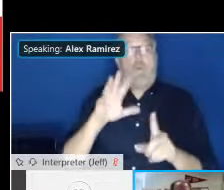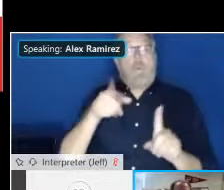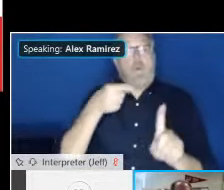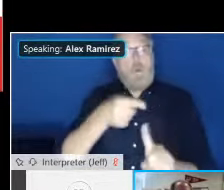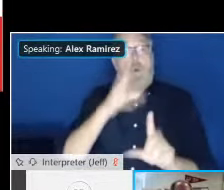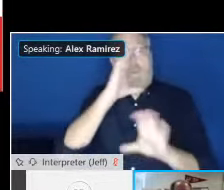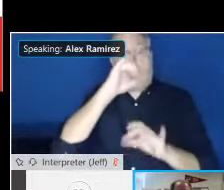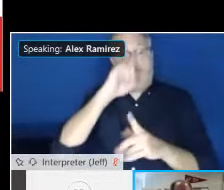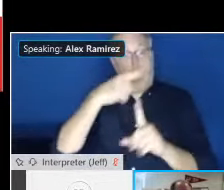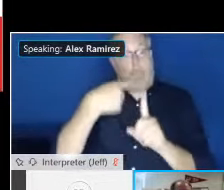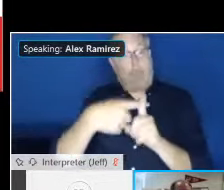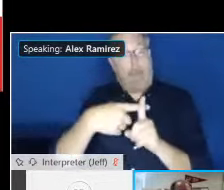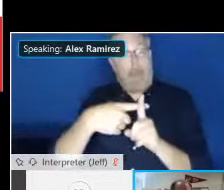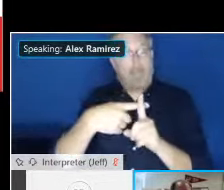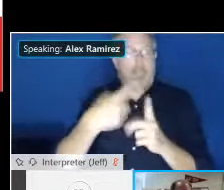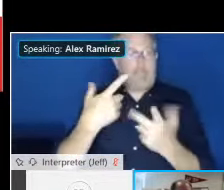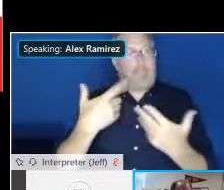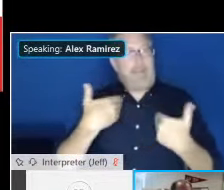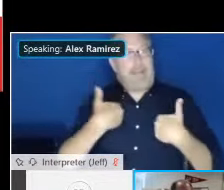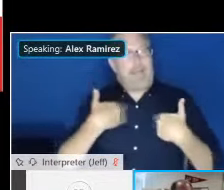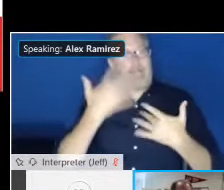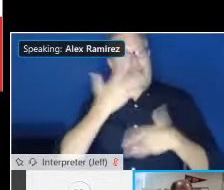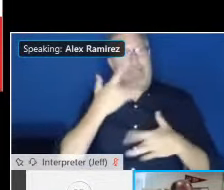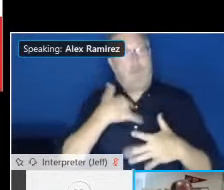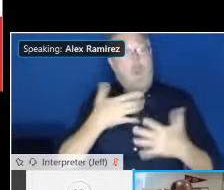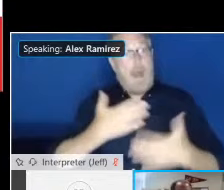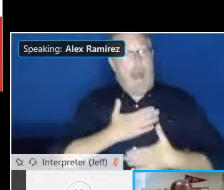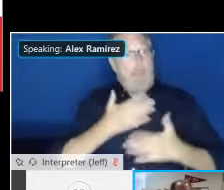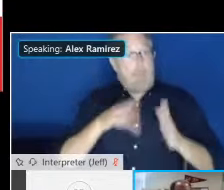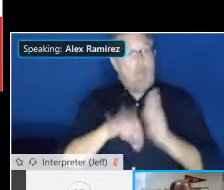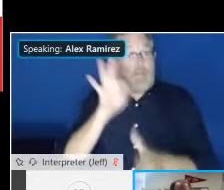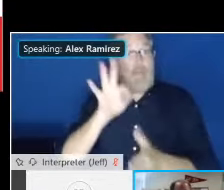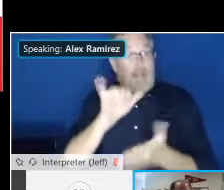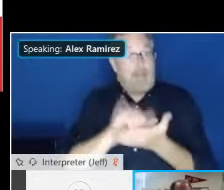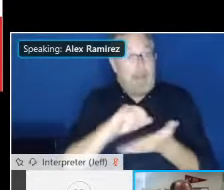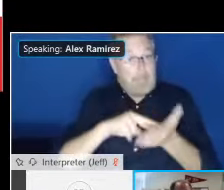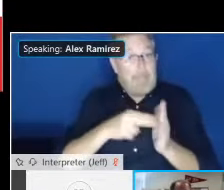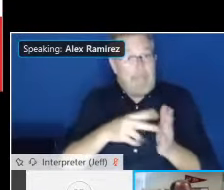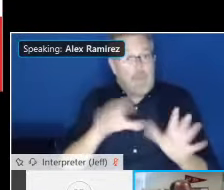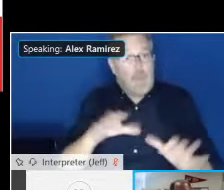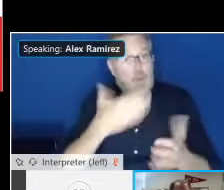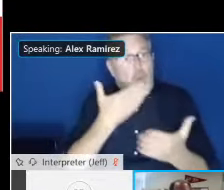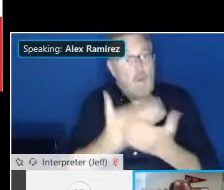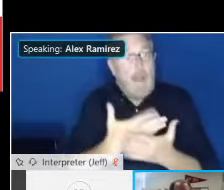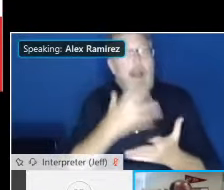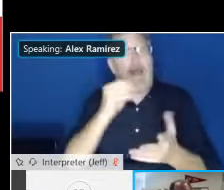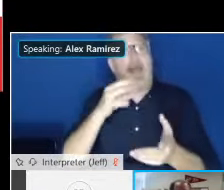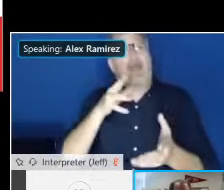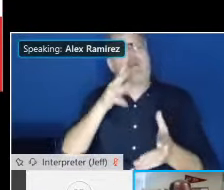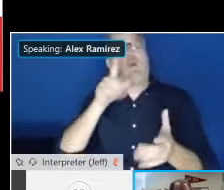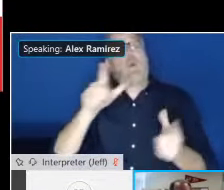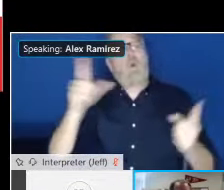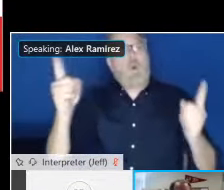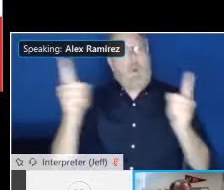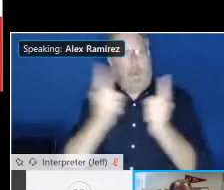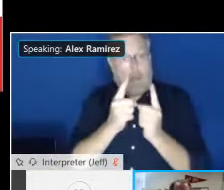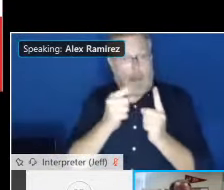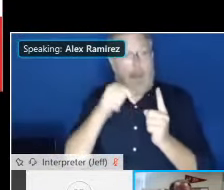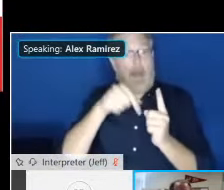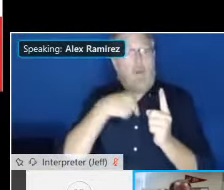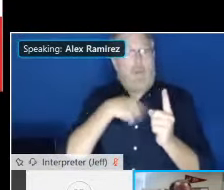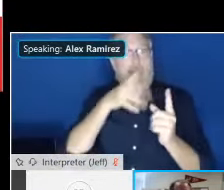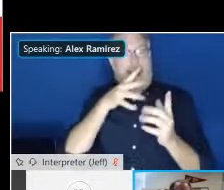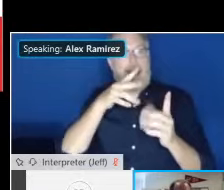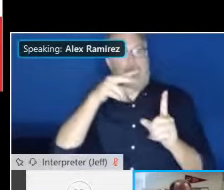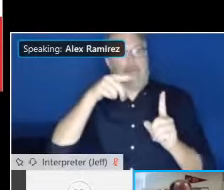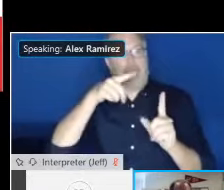find positives, we're happy that we're finding those positives. That means our contact tracing and our approach is working.